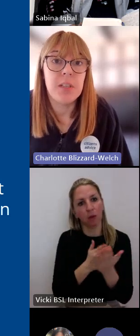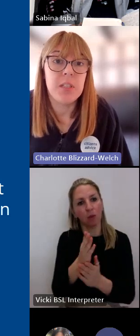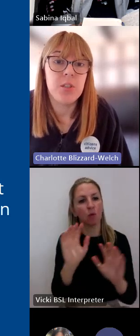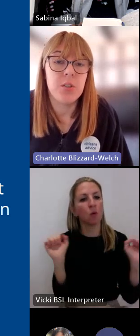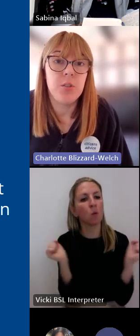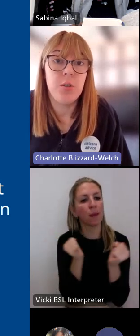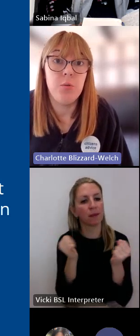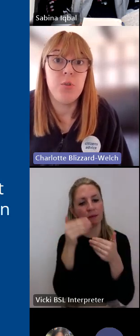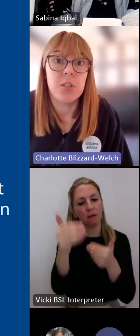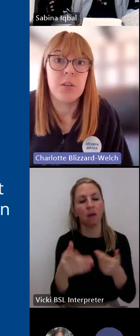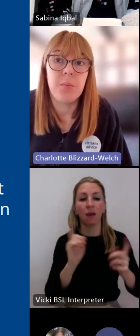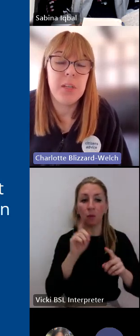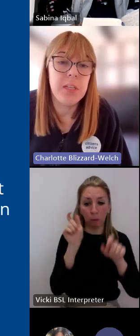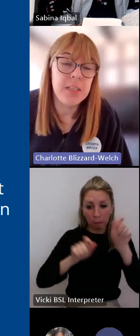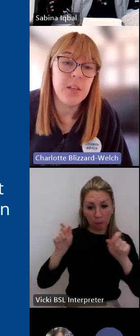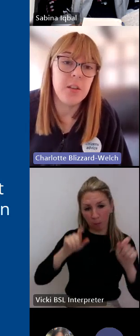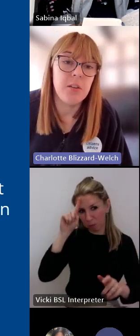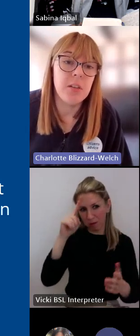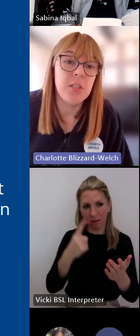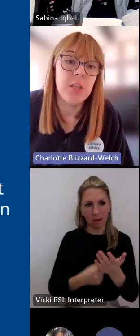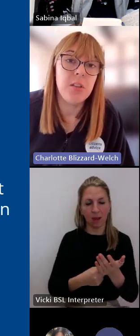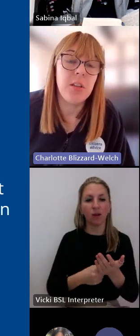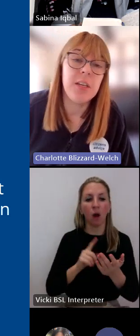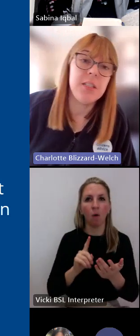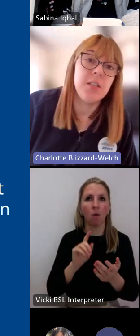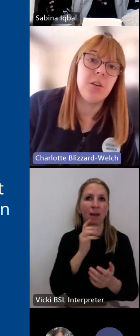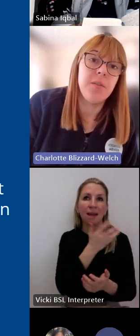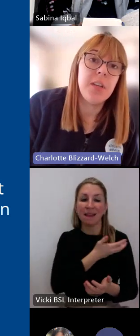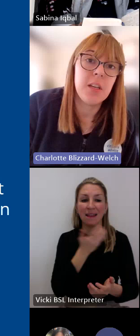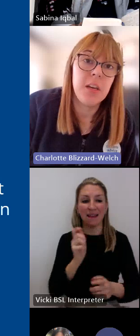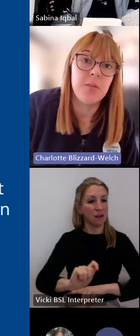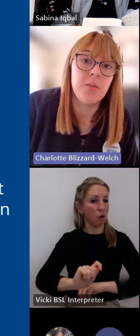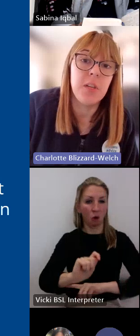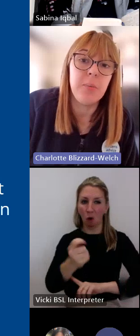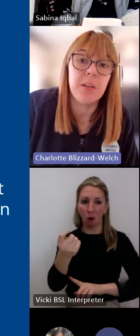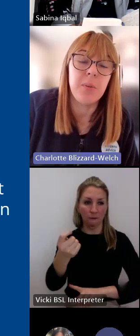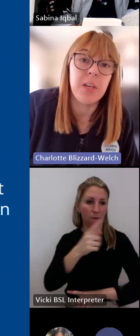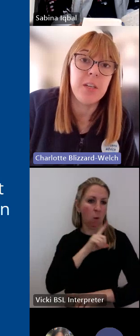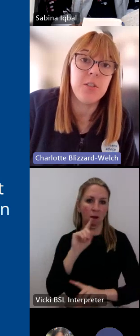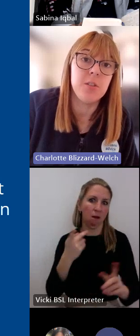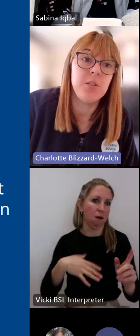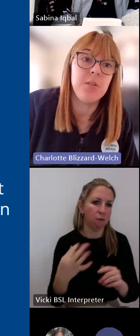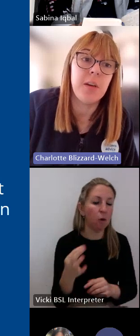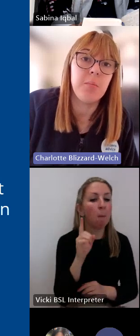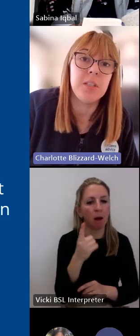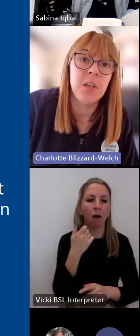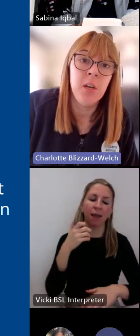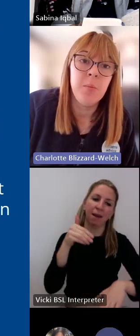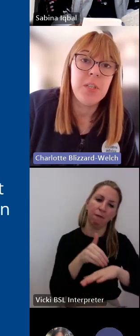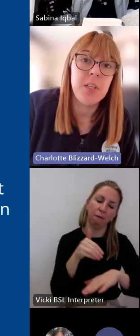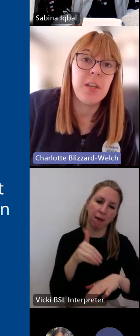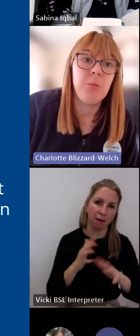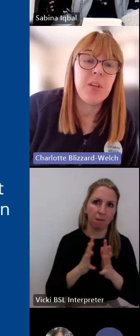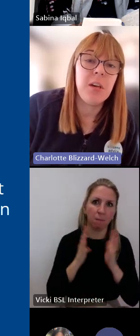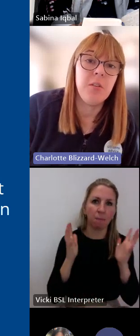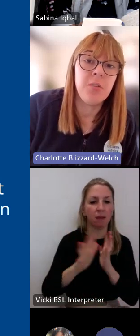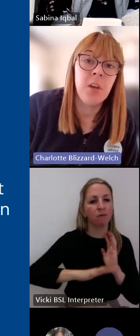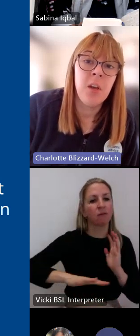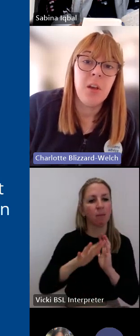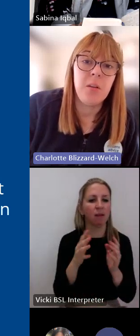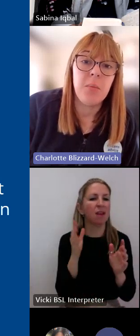just make the decision to just completely turn their heating off, and that can have really big implications to families, particularly